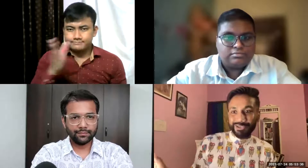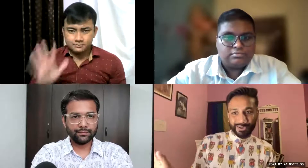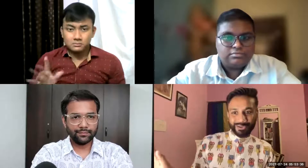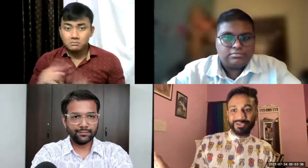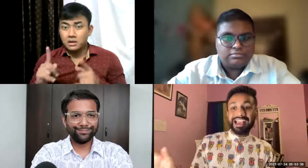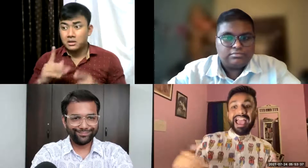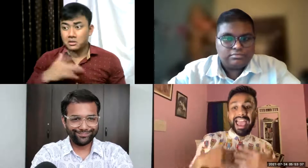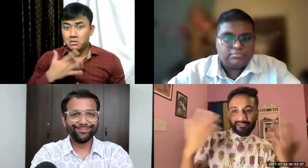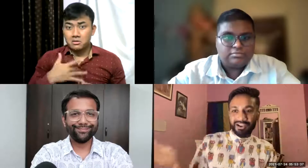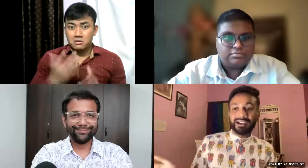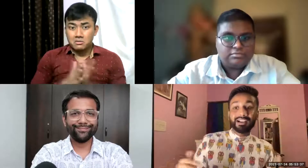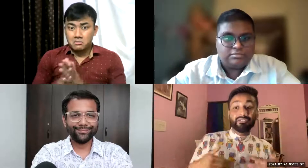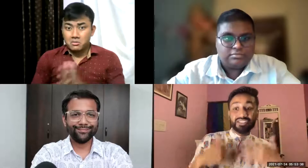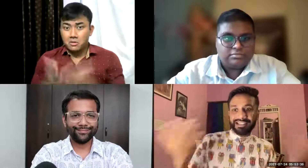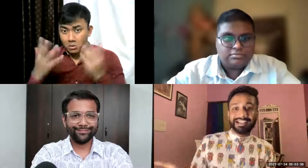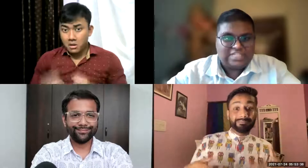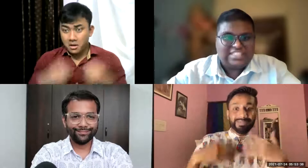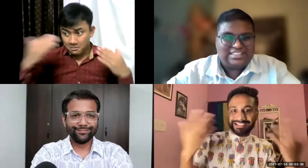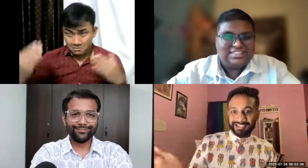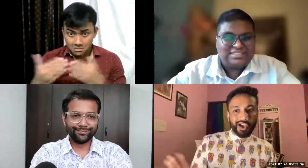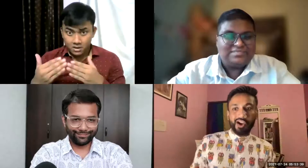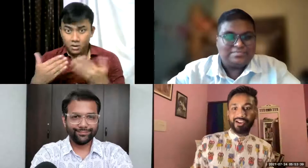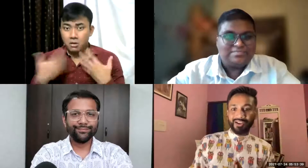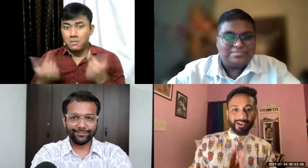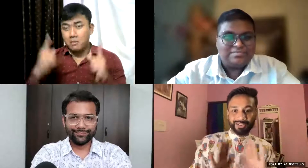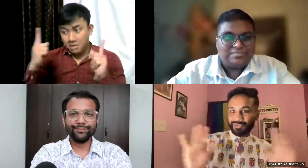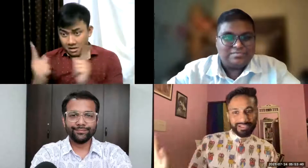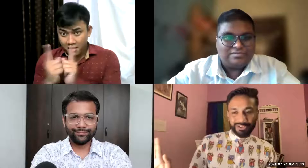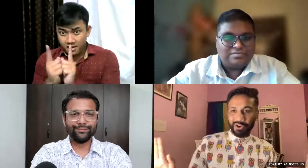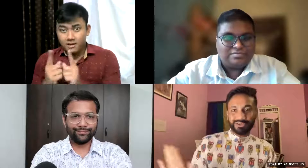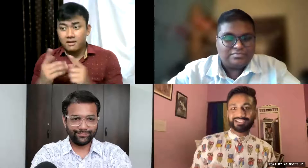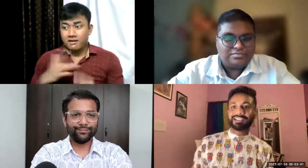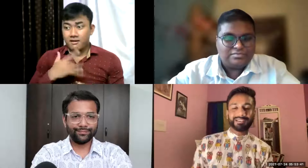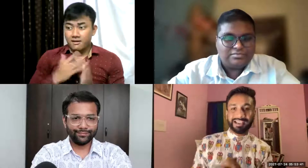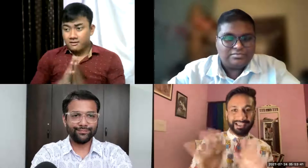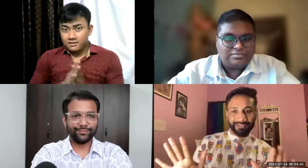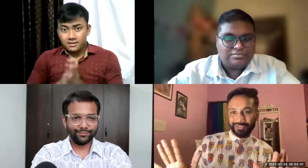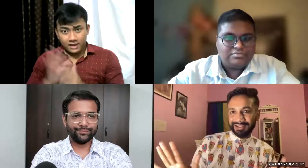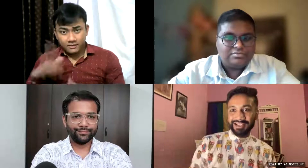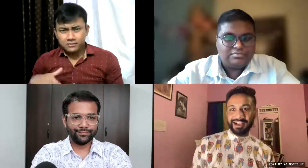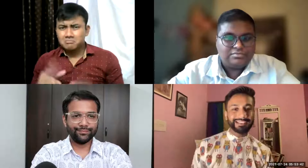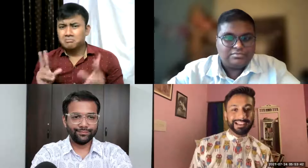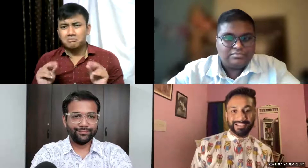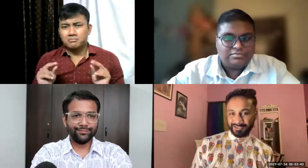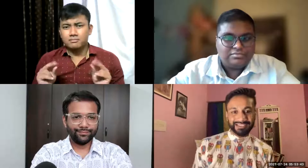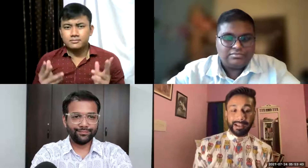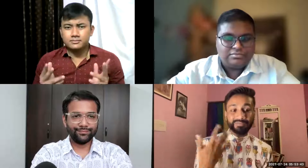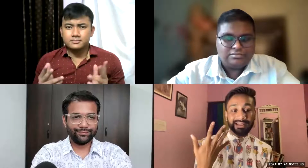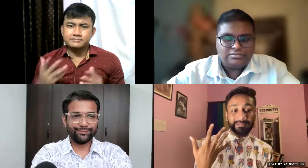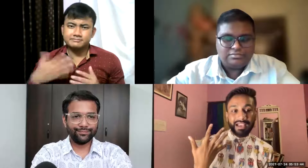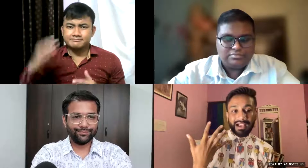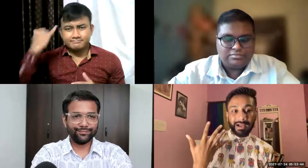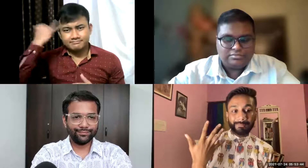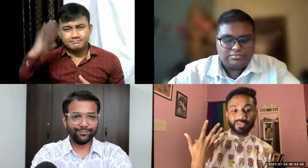intention that you're going to ever physically meet or even talk to each other. So I feel that's very interesting.